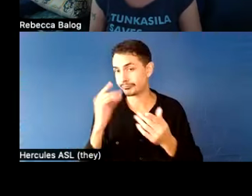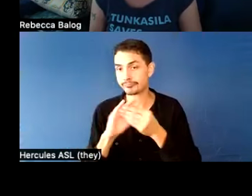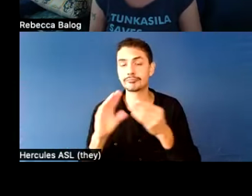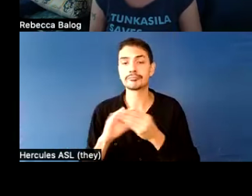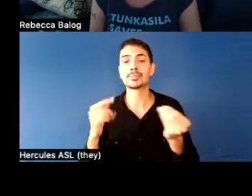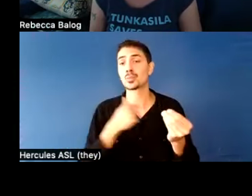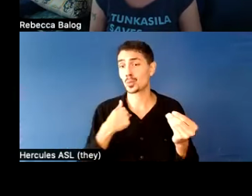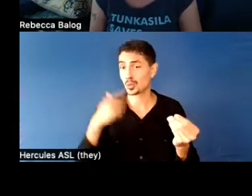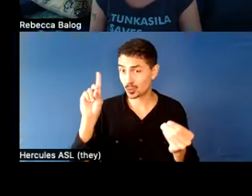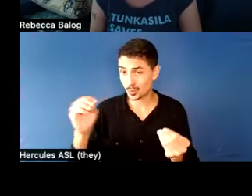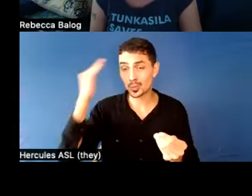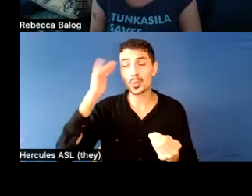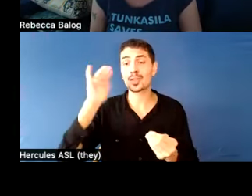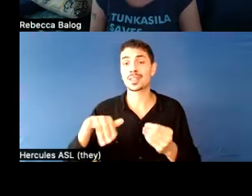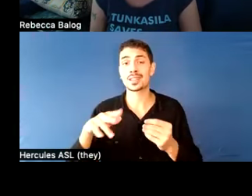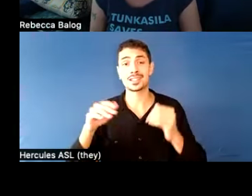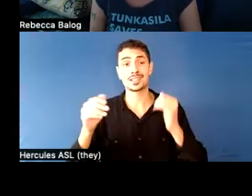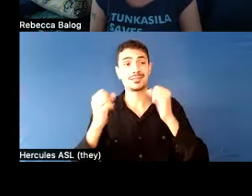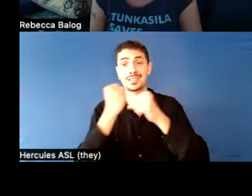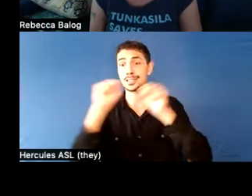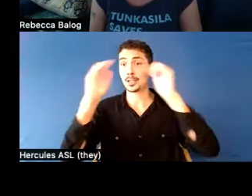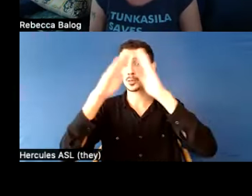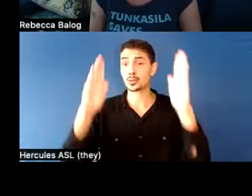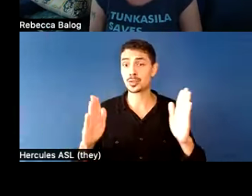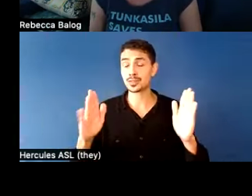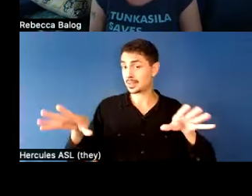we do know that shelters don't take